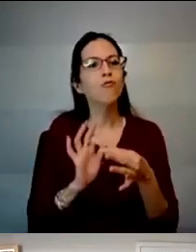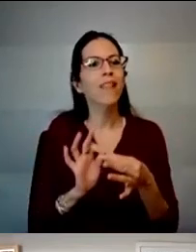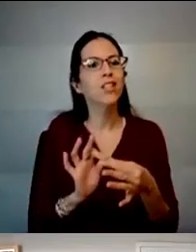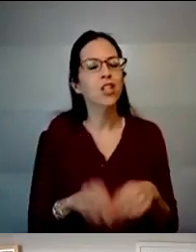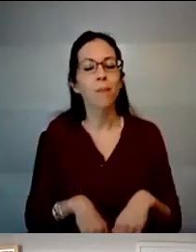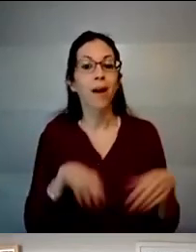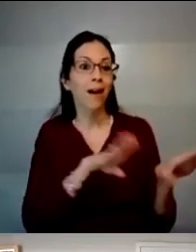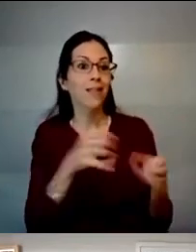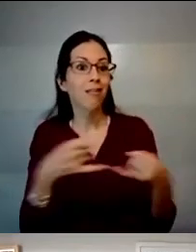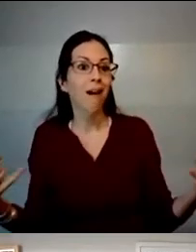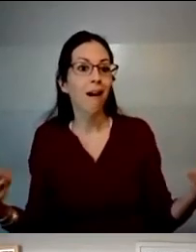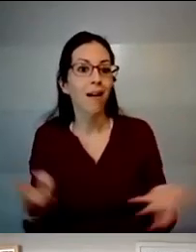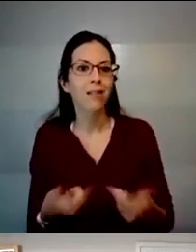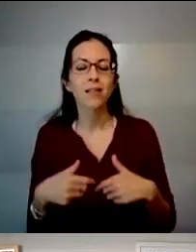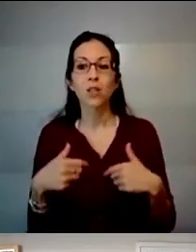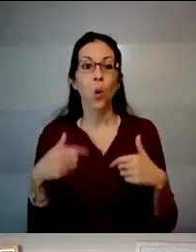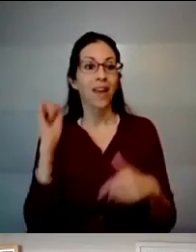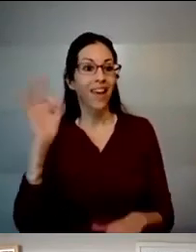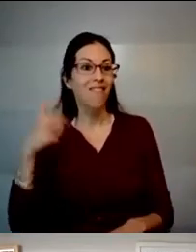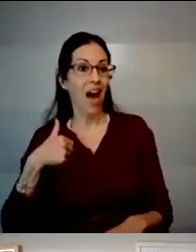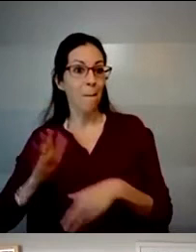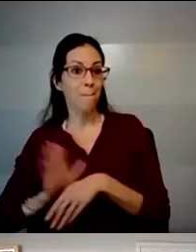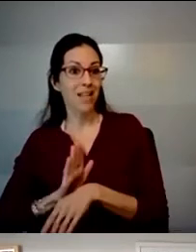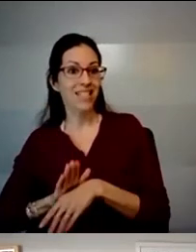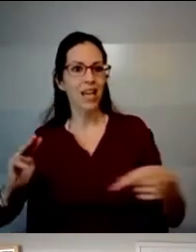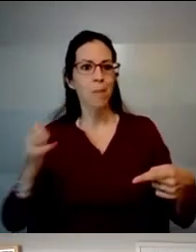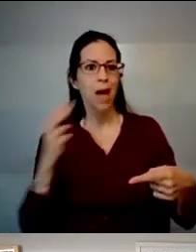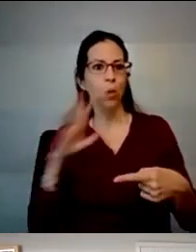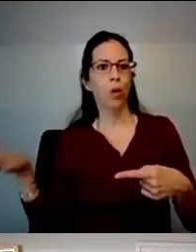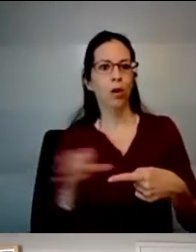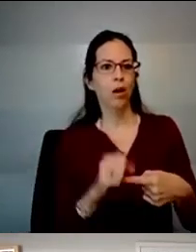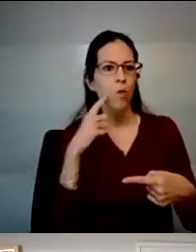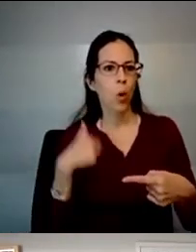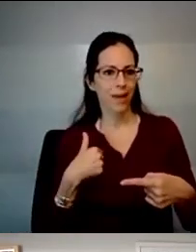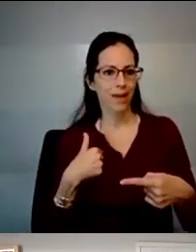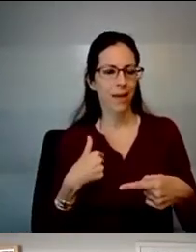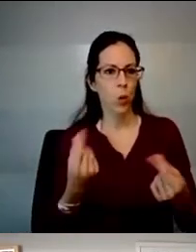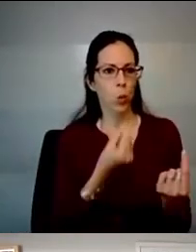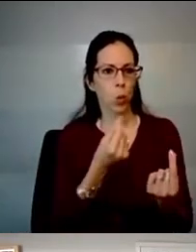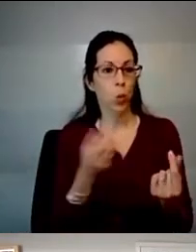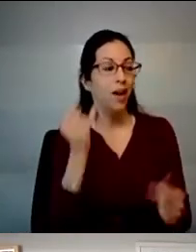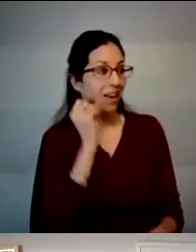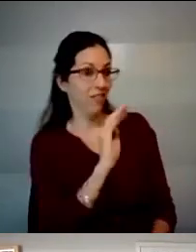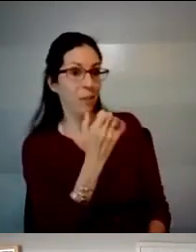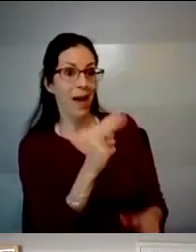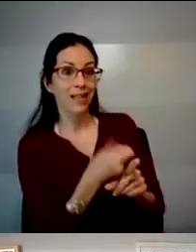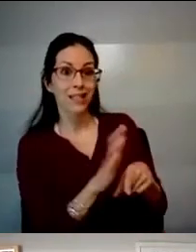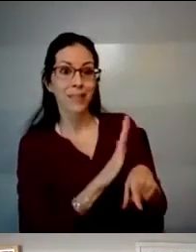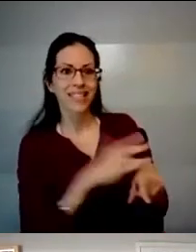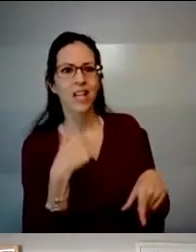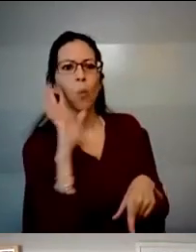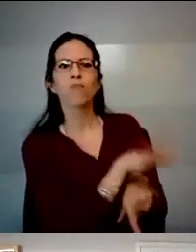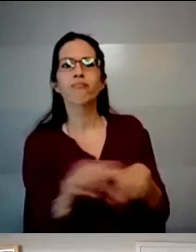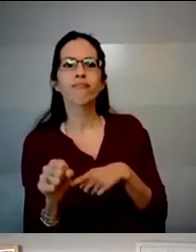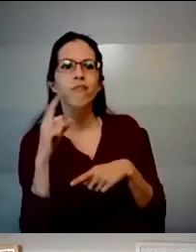sometimes I'm really busy, Megan will pick up something for me, vice versa. So we really try to map out when